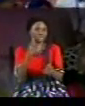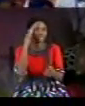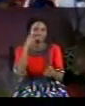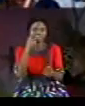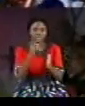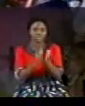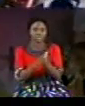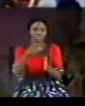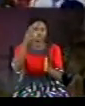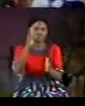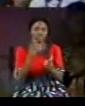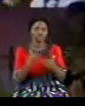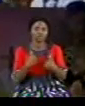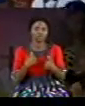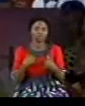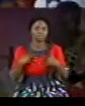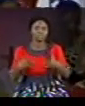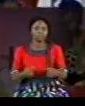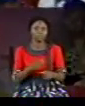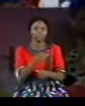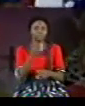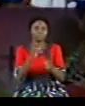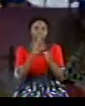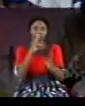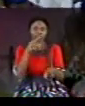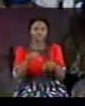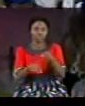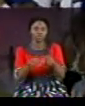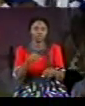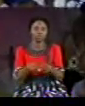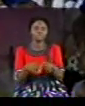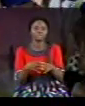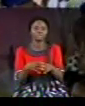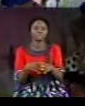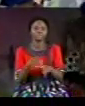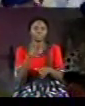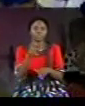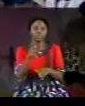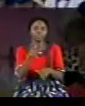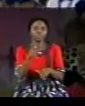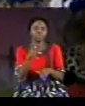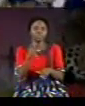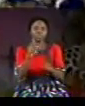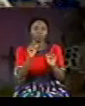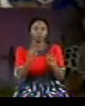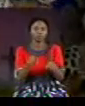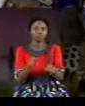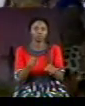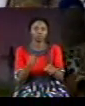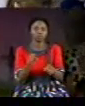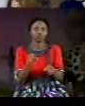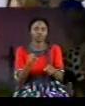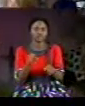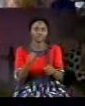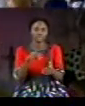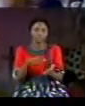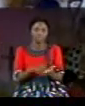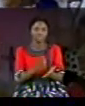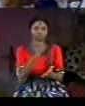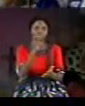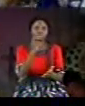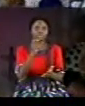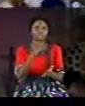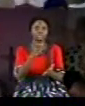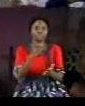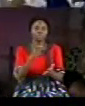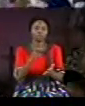you. If you are lame, paralyzed, you can wake up, jump out of your wheelchair, and